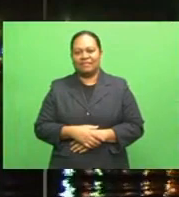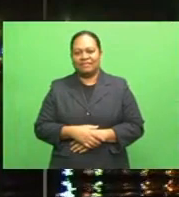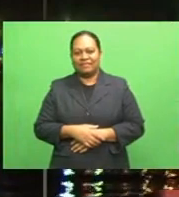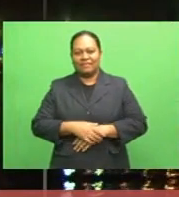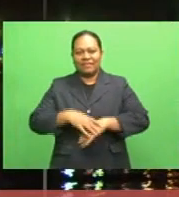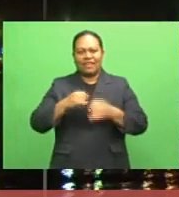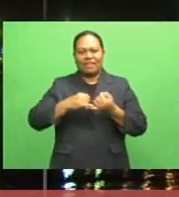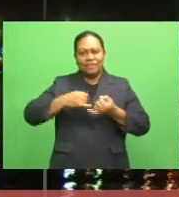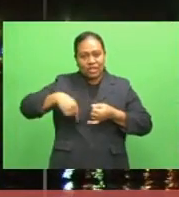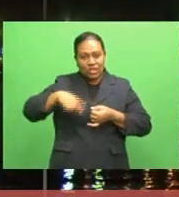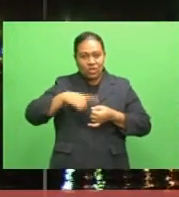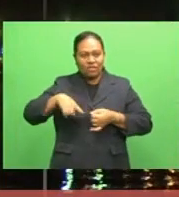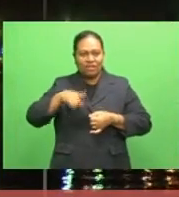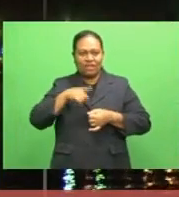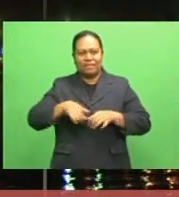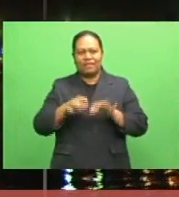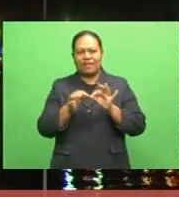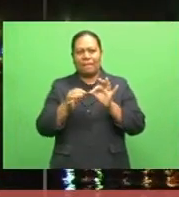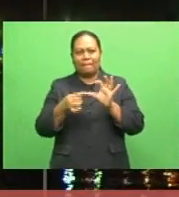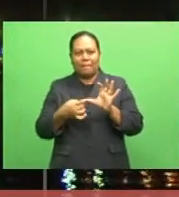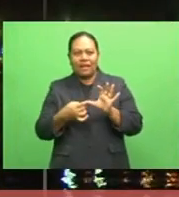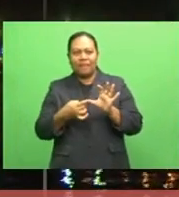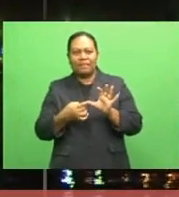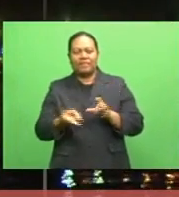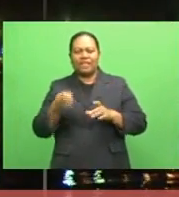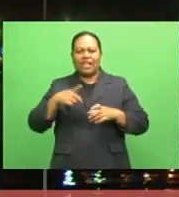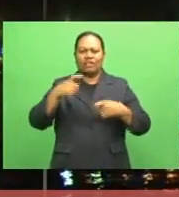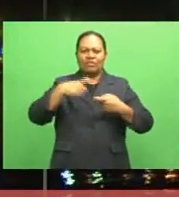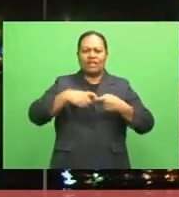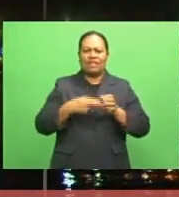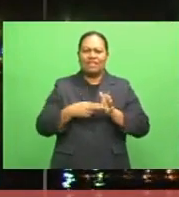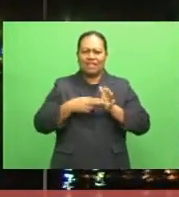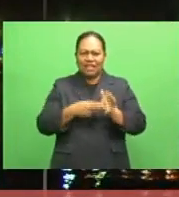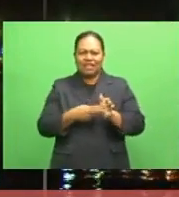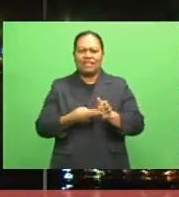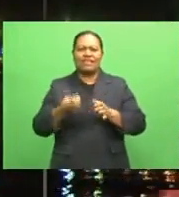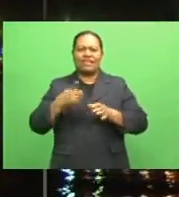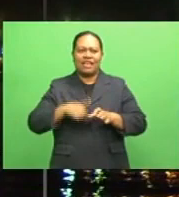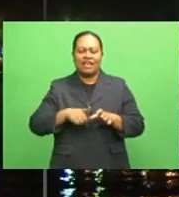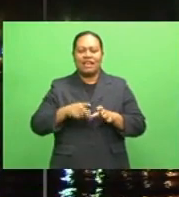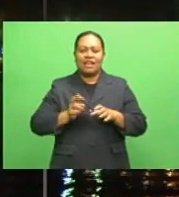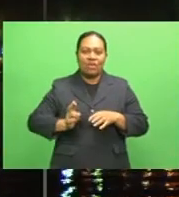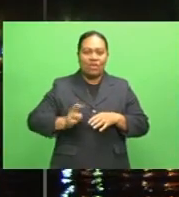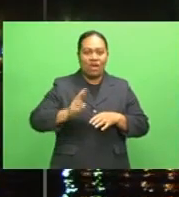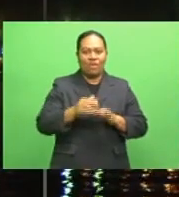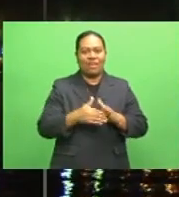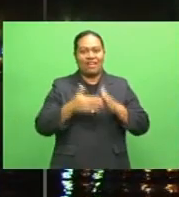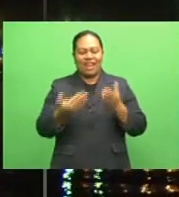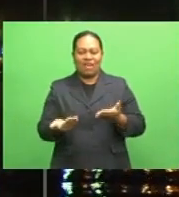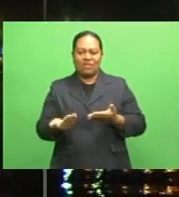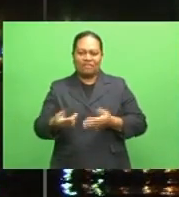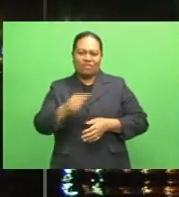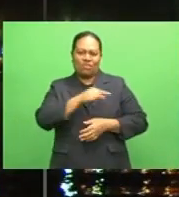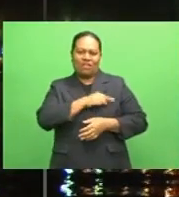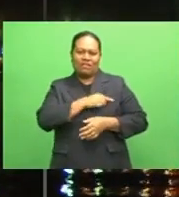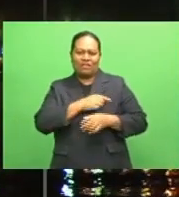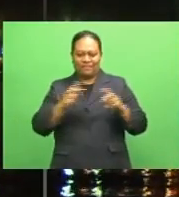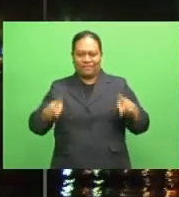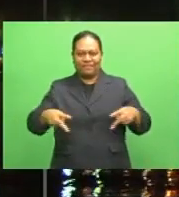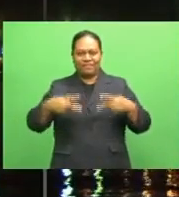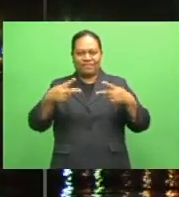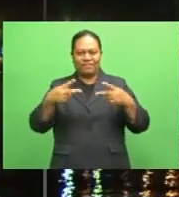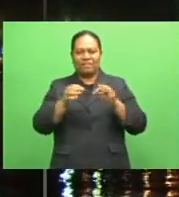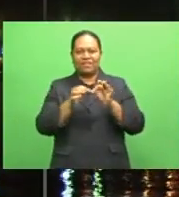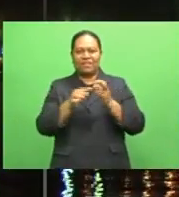Foval, Suva and Priceline Pharmacy Bar have joined All-in-One Builders Nandi and Delta One Automotive Repairs Rewa in the